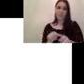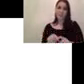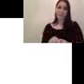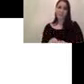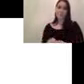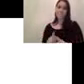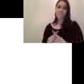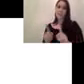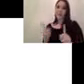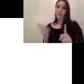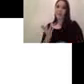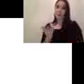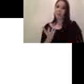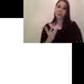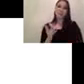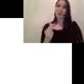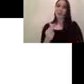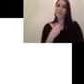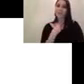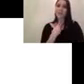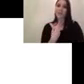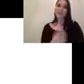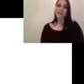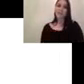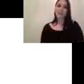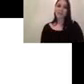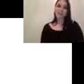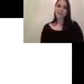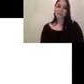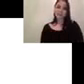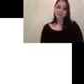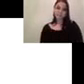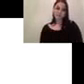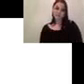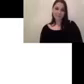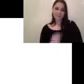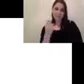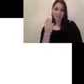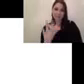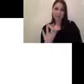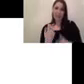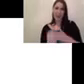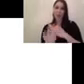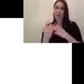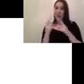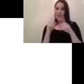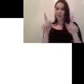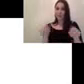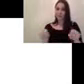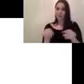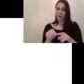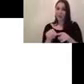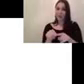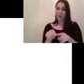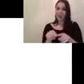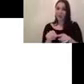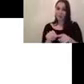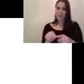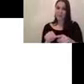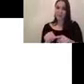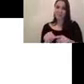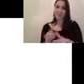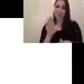of course, this is not a fair comparison. The single frame is only have current frame, but the context RCN using